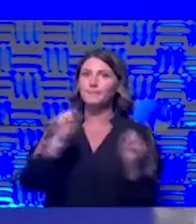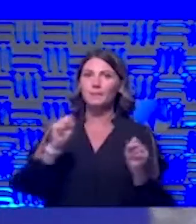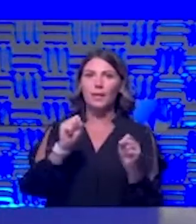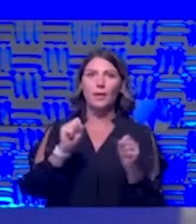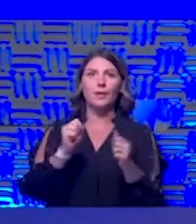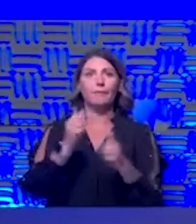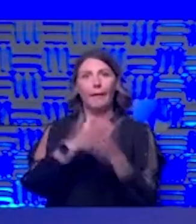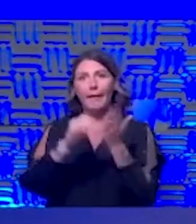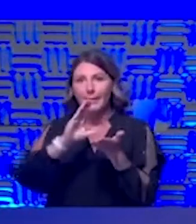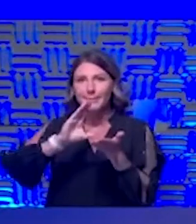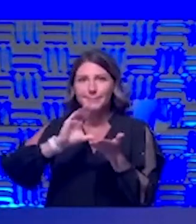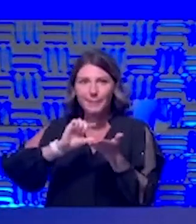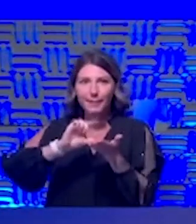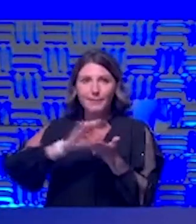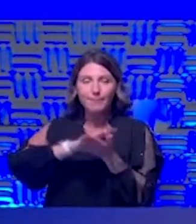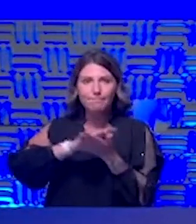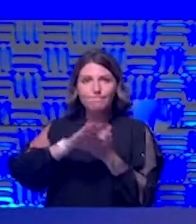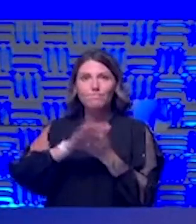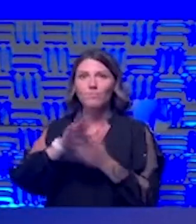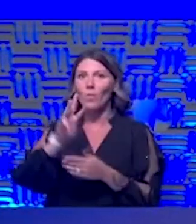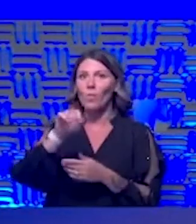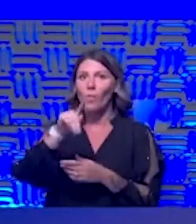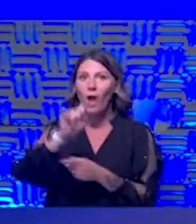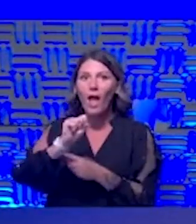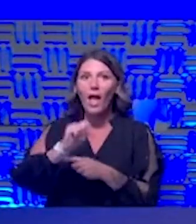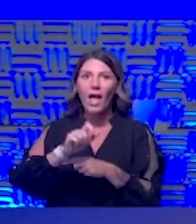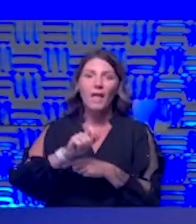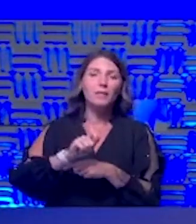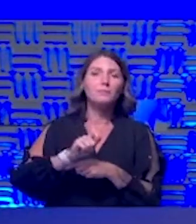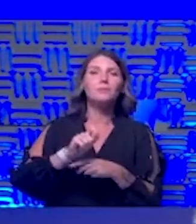sanitizers and wipes and things like that. And we're traveling